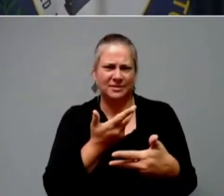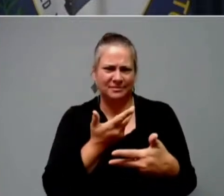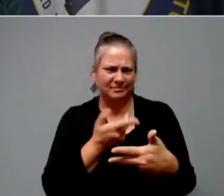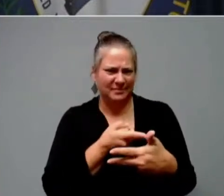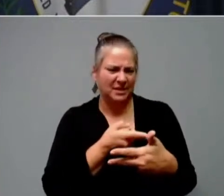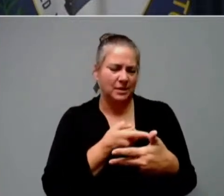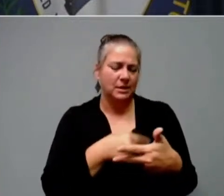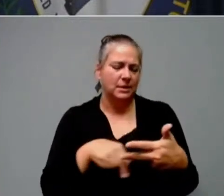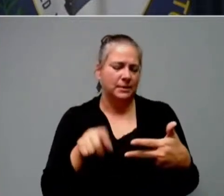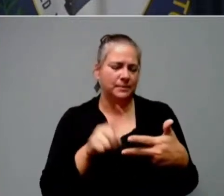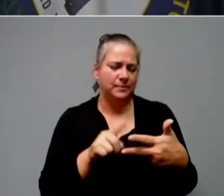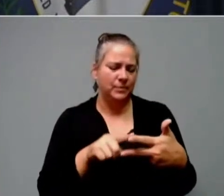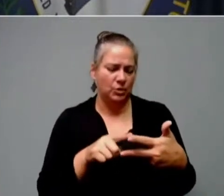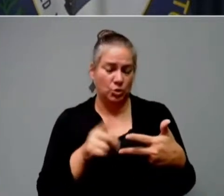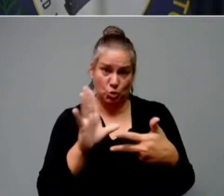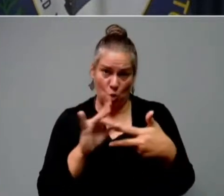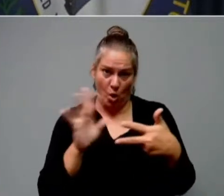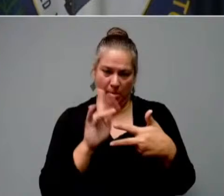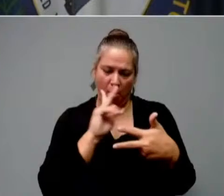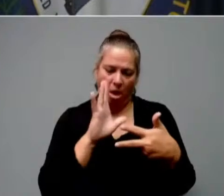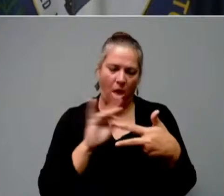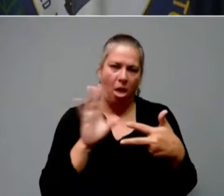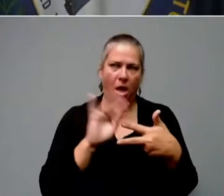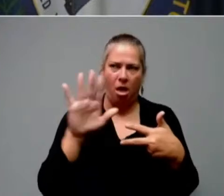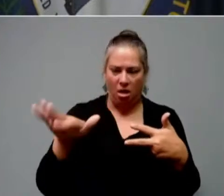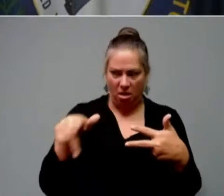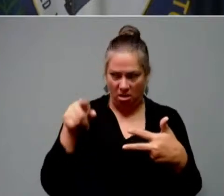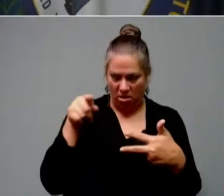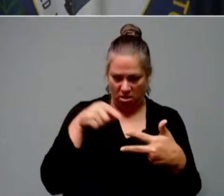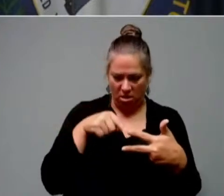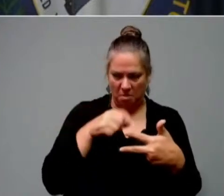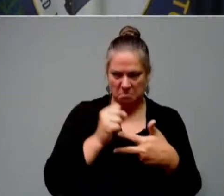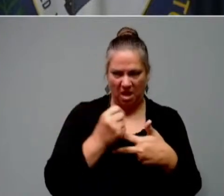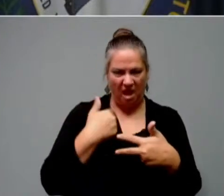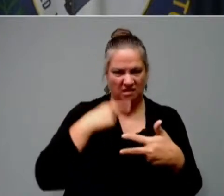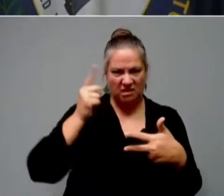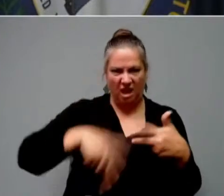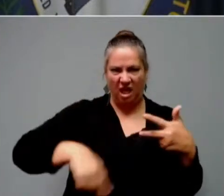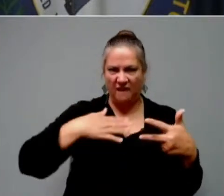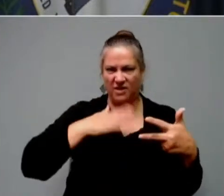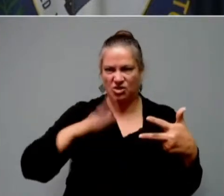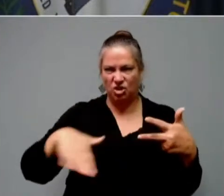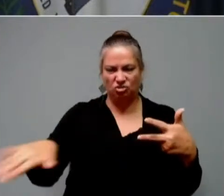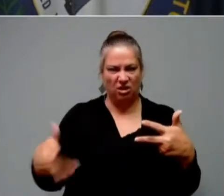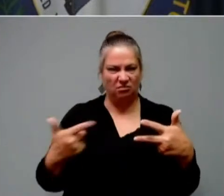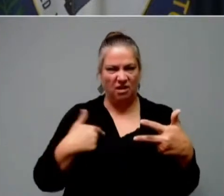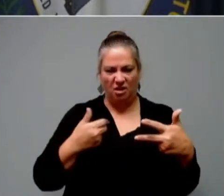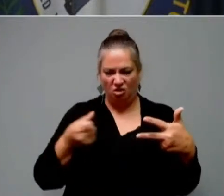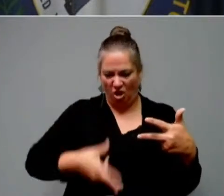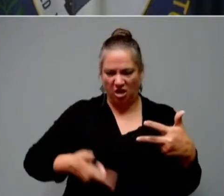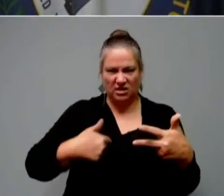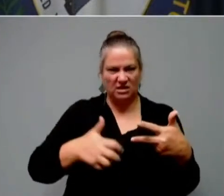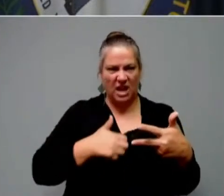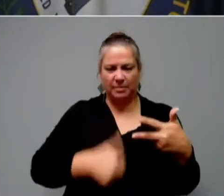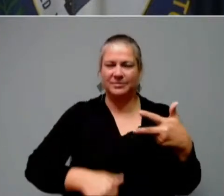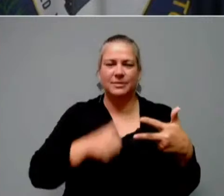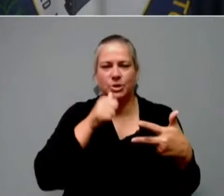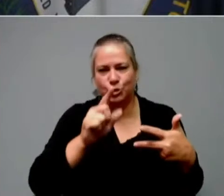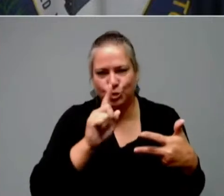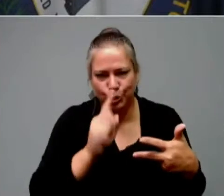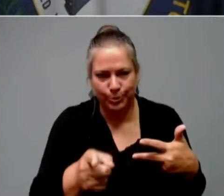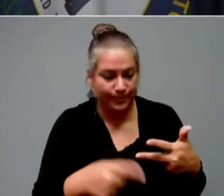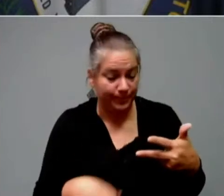2, concerns that the vaccine might make you sterile. Entirely false. And number 3, concerns about complications related